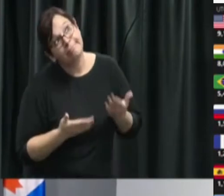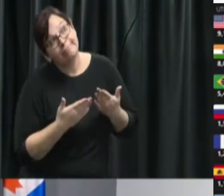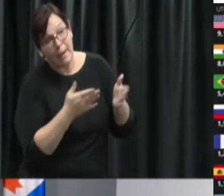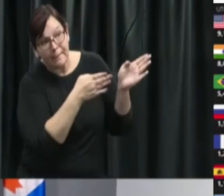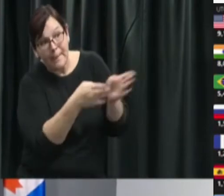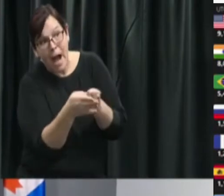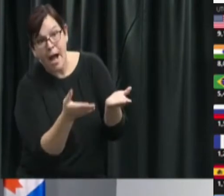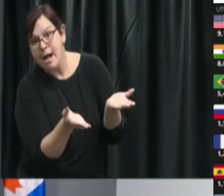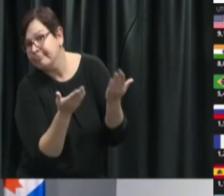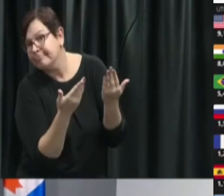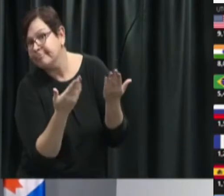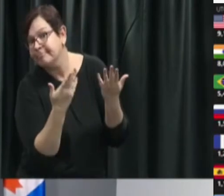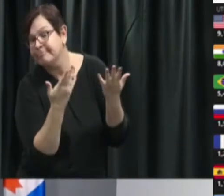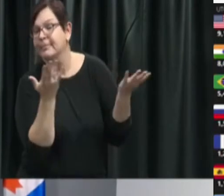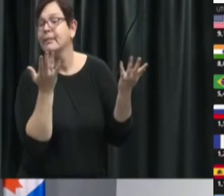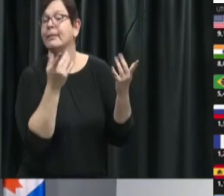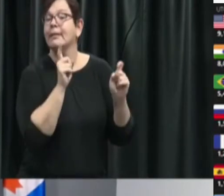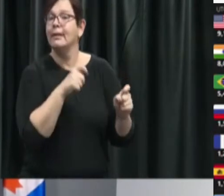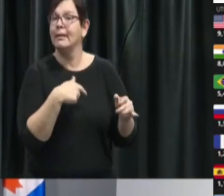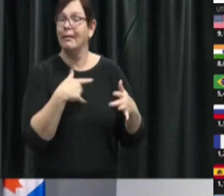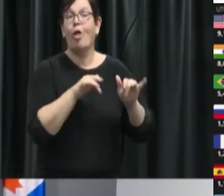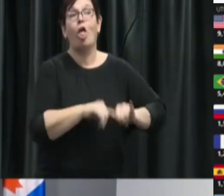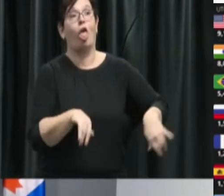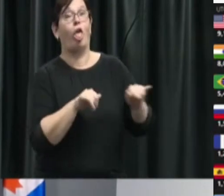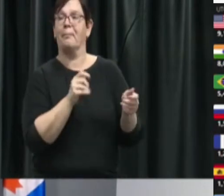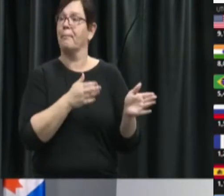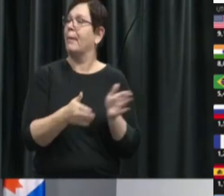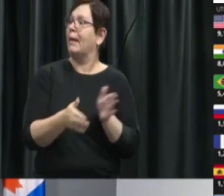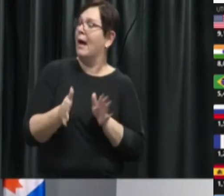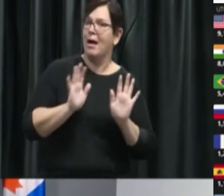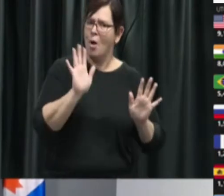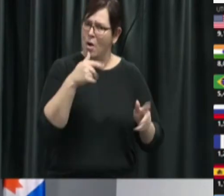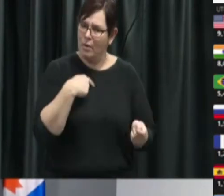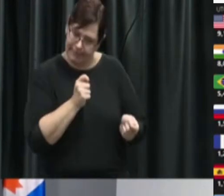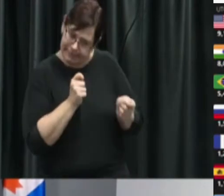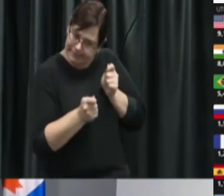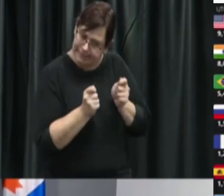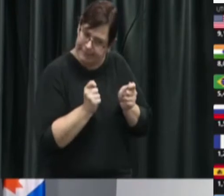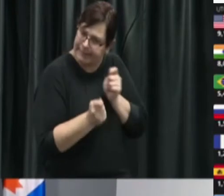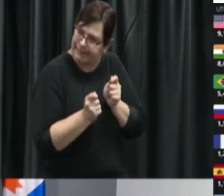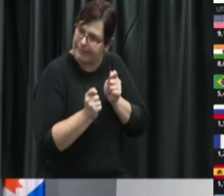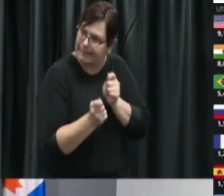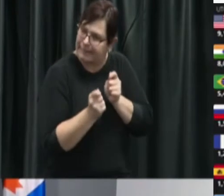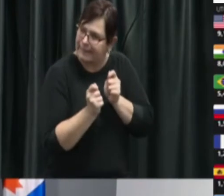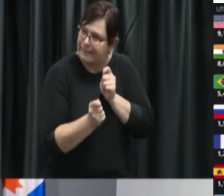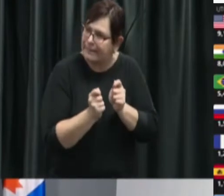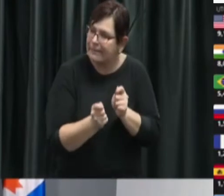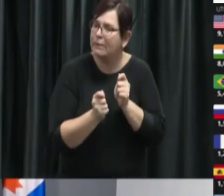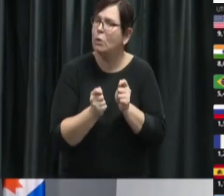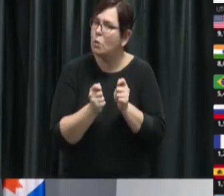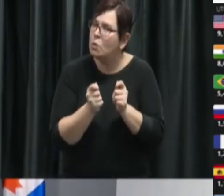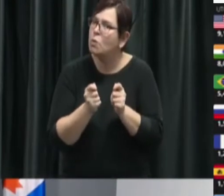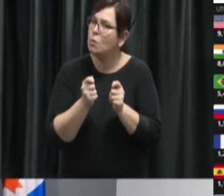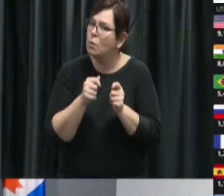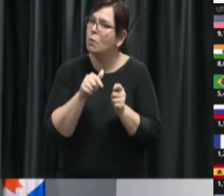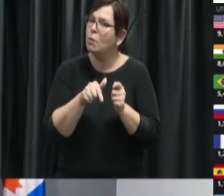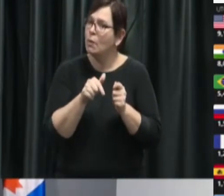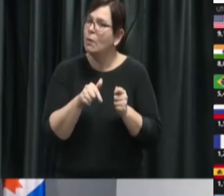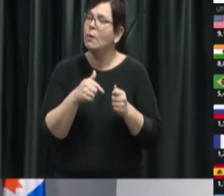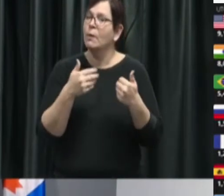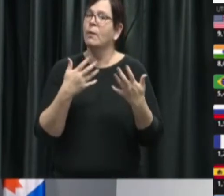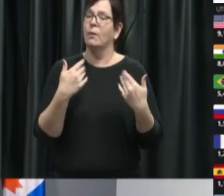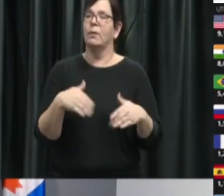rapidly changing, and that we would have a plan that takes into account this broader requirement of public health so that we can, you know, try to